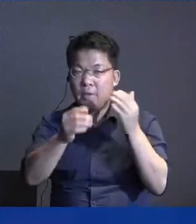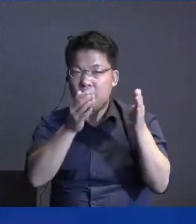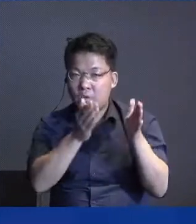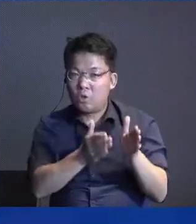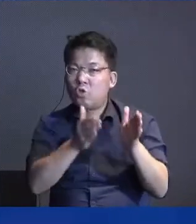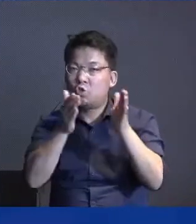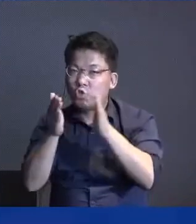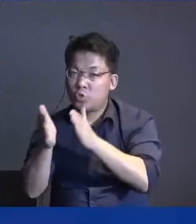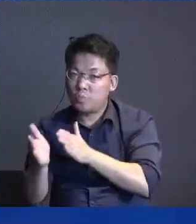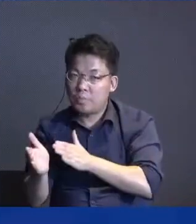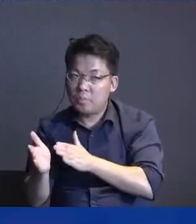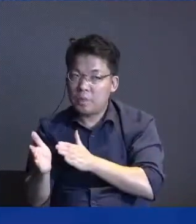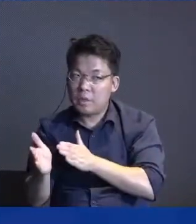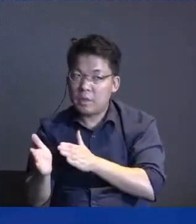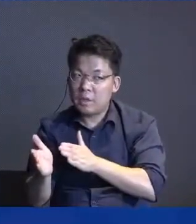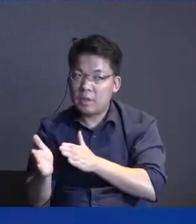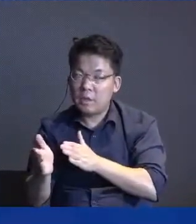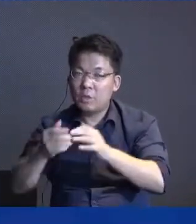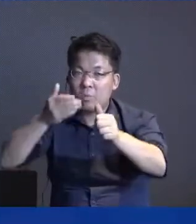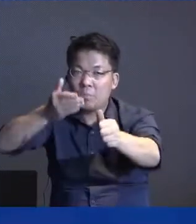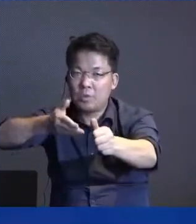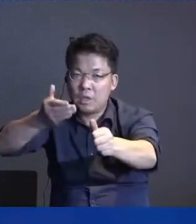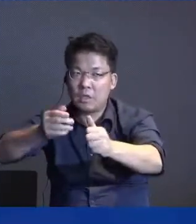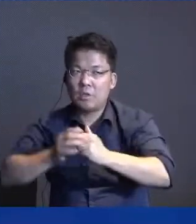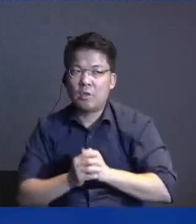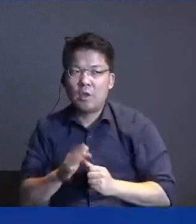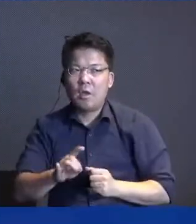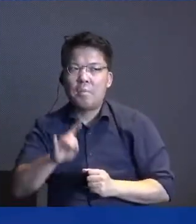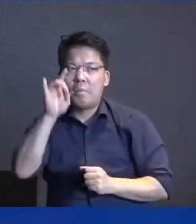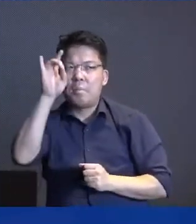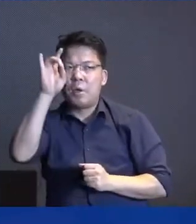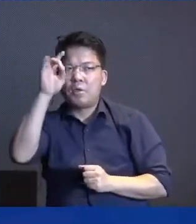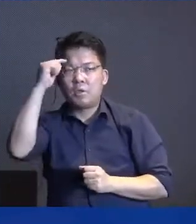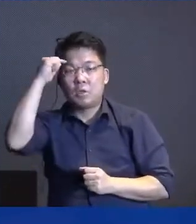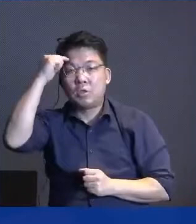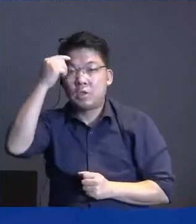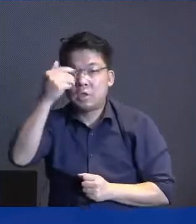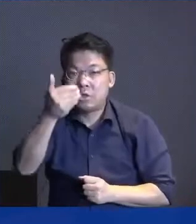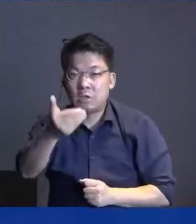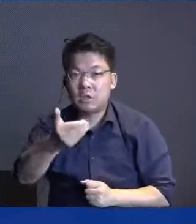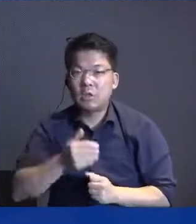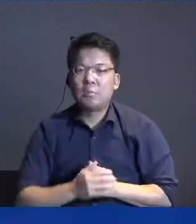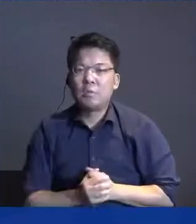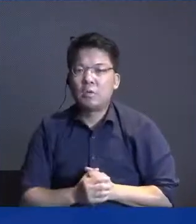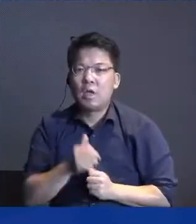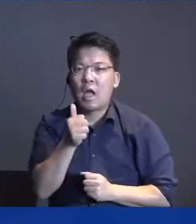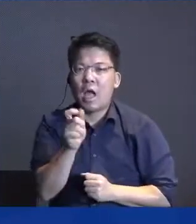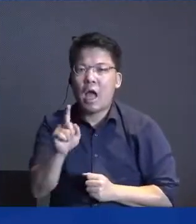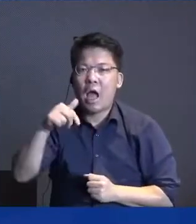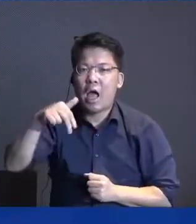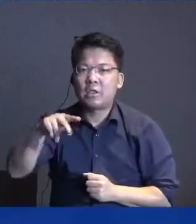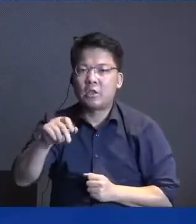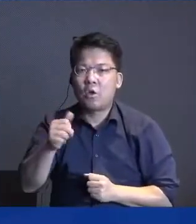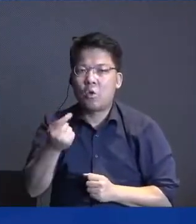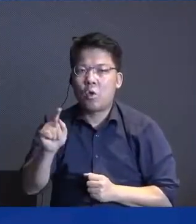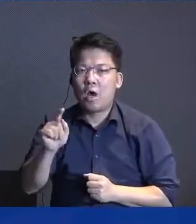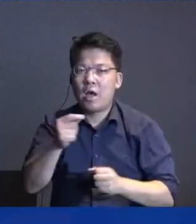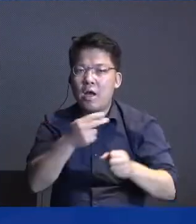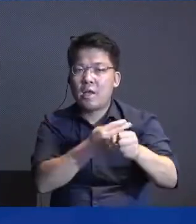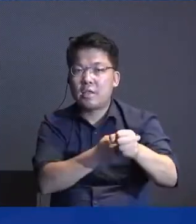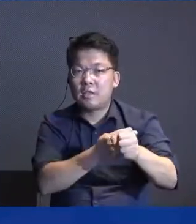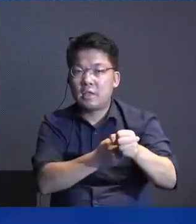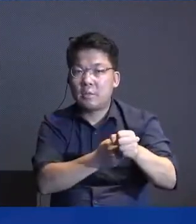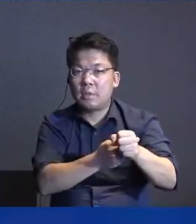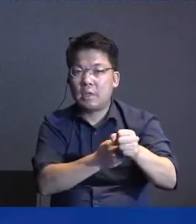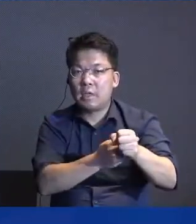answers, and I will read also the questions for Dr. Lee, and then we'll actually listen to your answers.